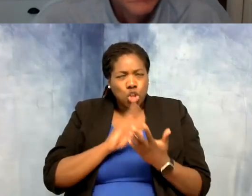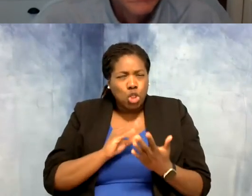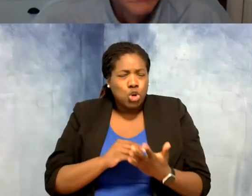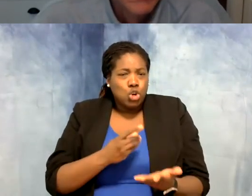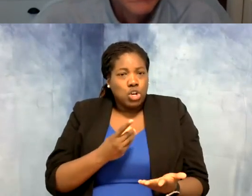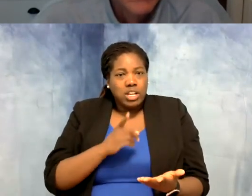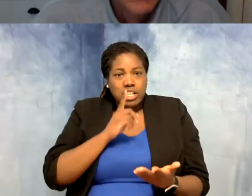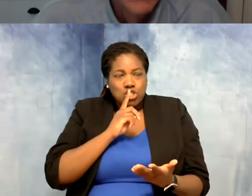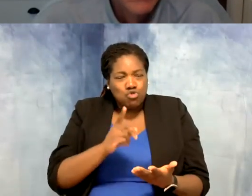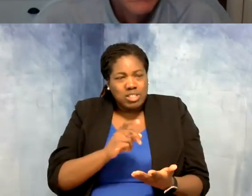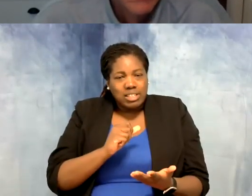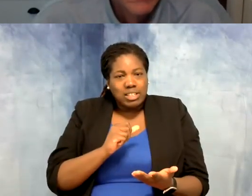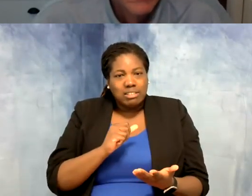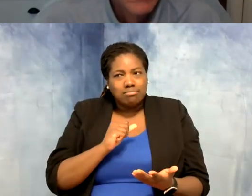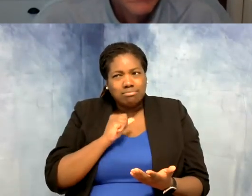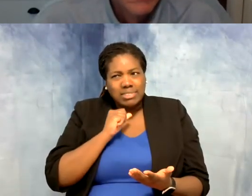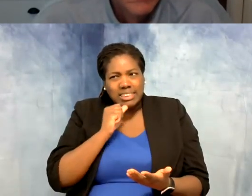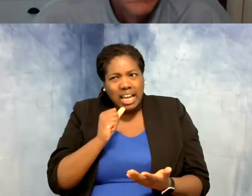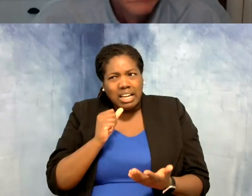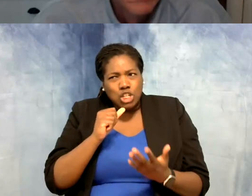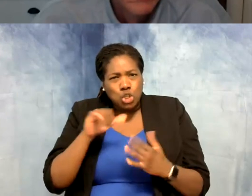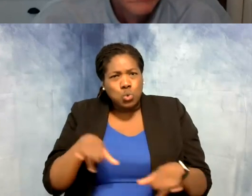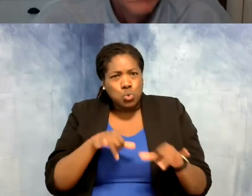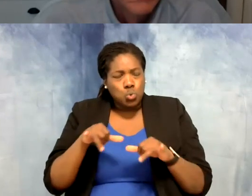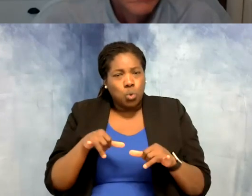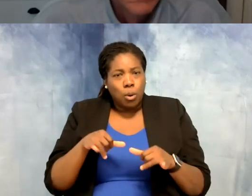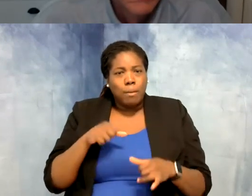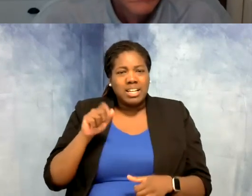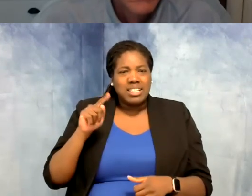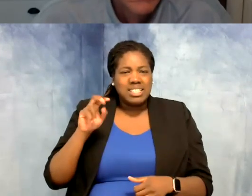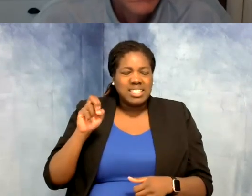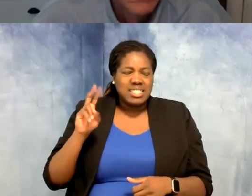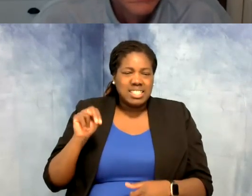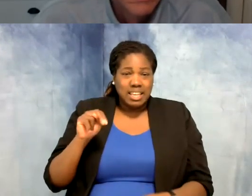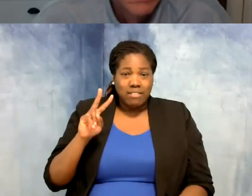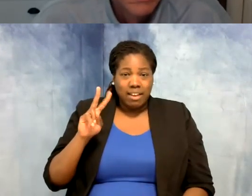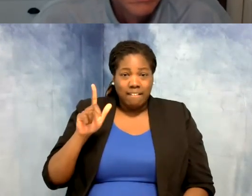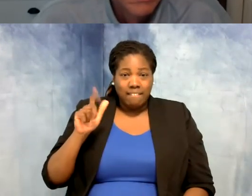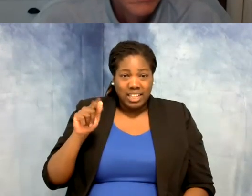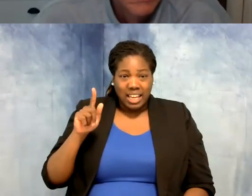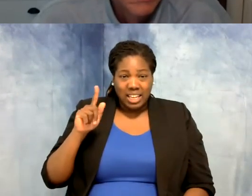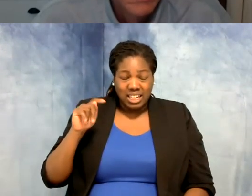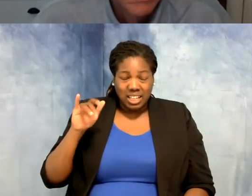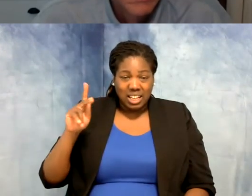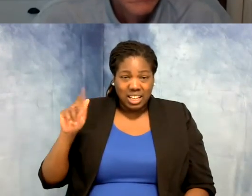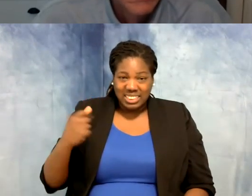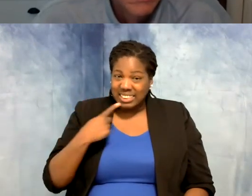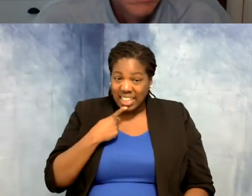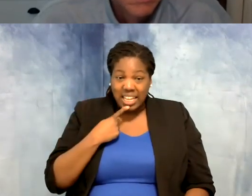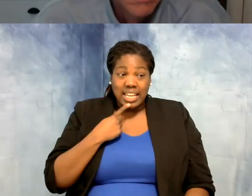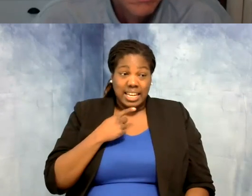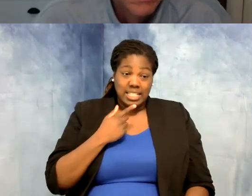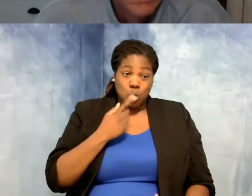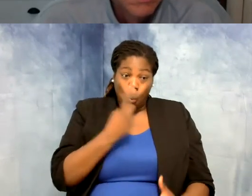highly unusual. But I would say that is, as Stephen Vladeck has said, a story, but not the